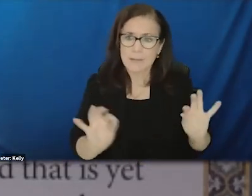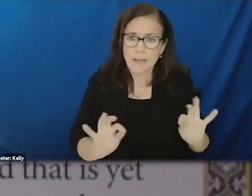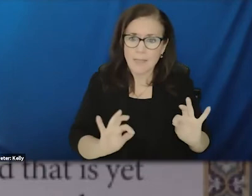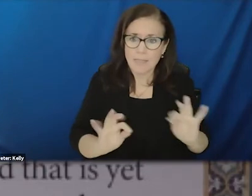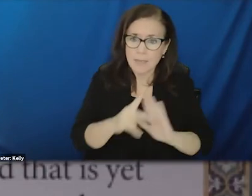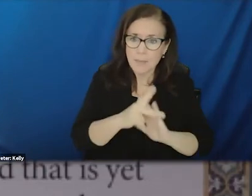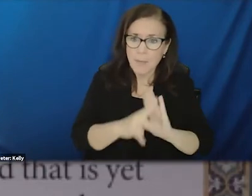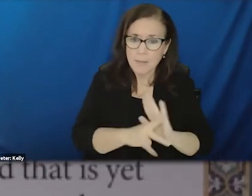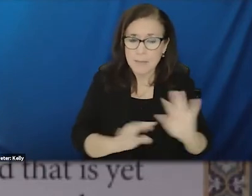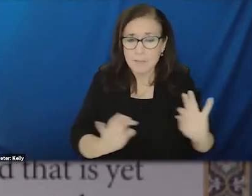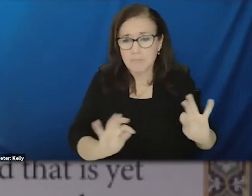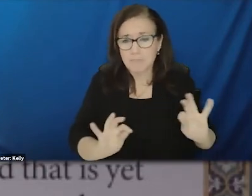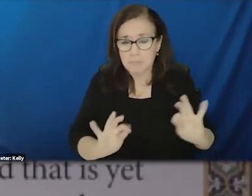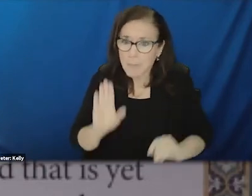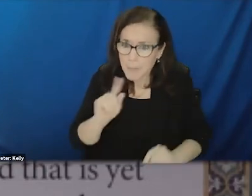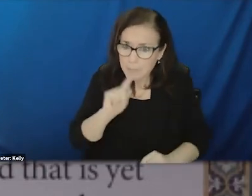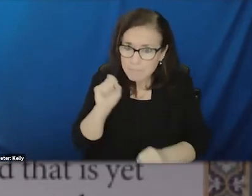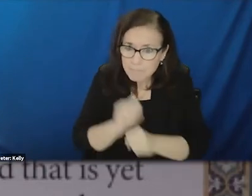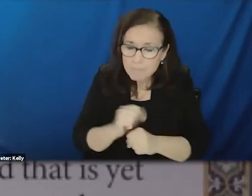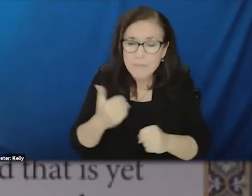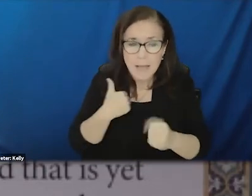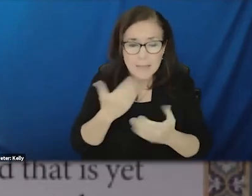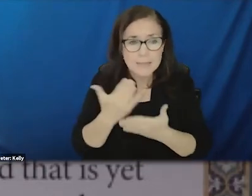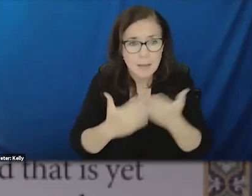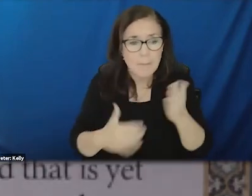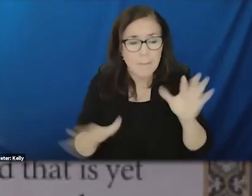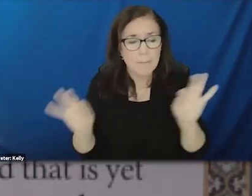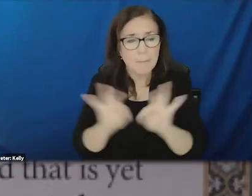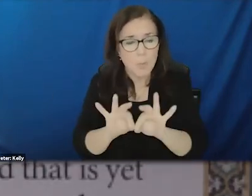some really important